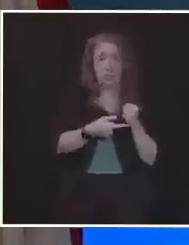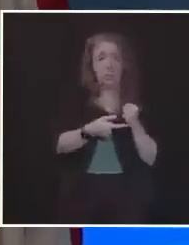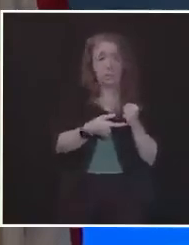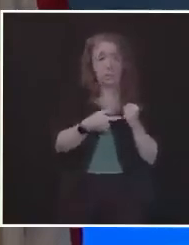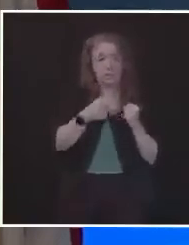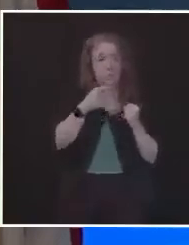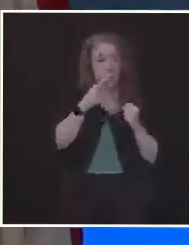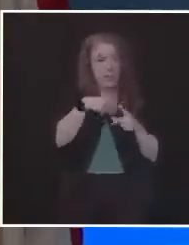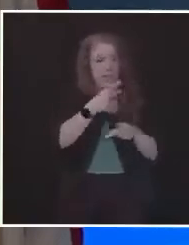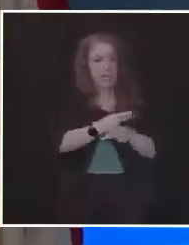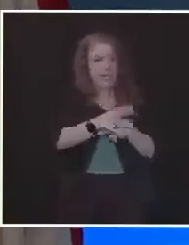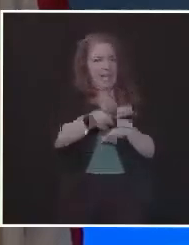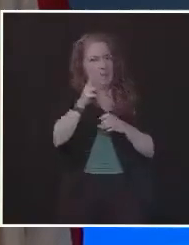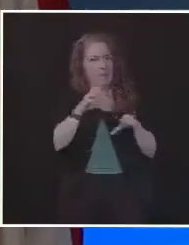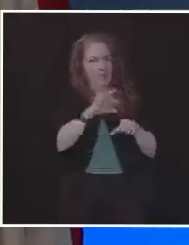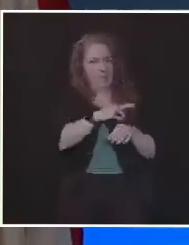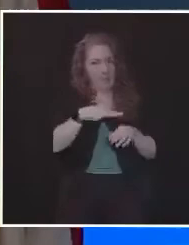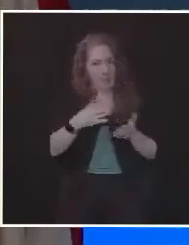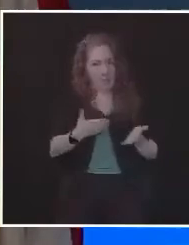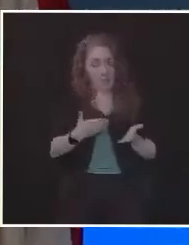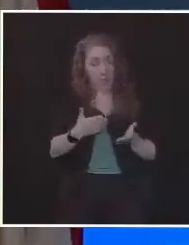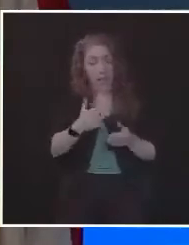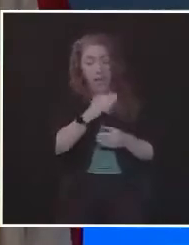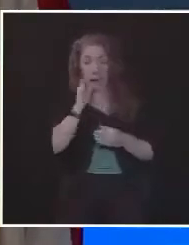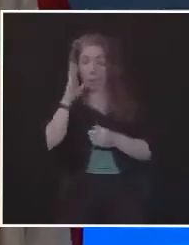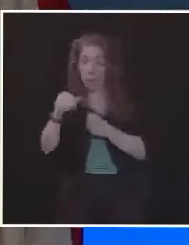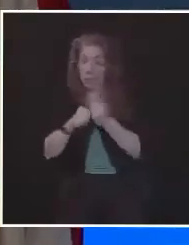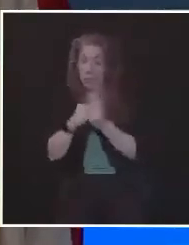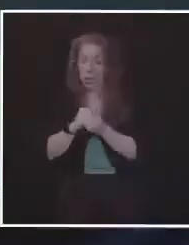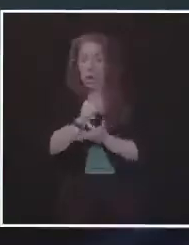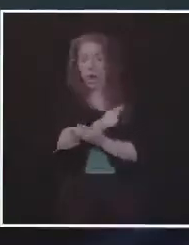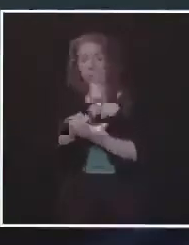also support an alternative funding structure that allows some?